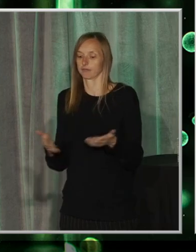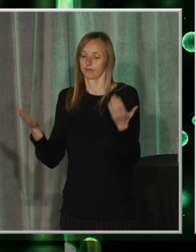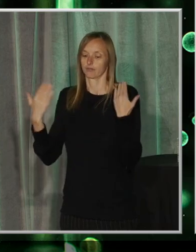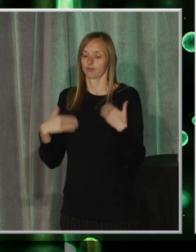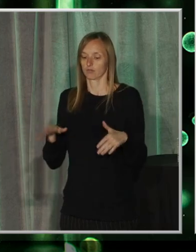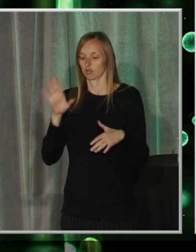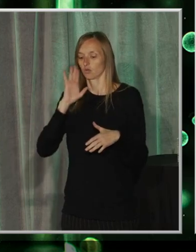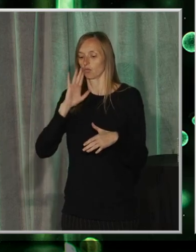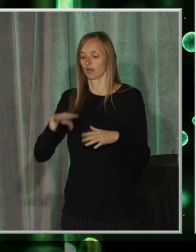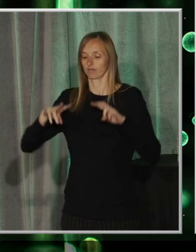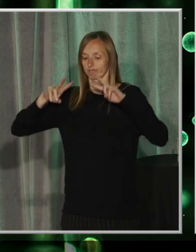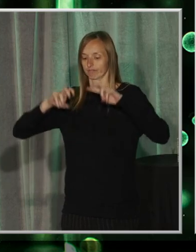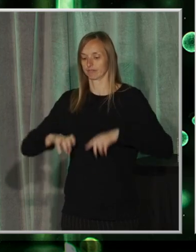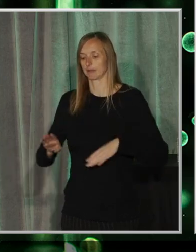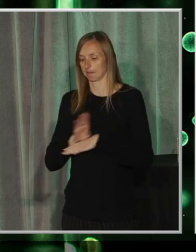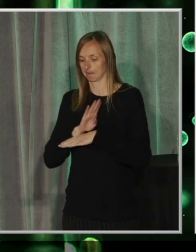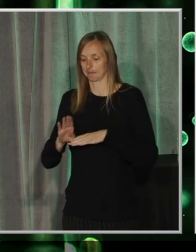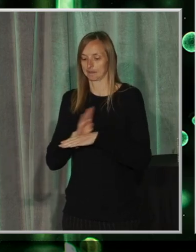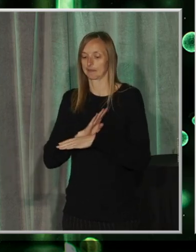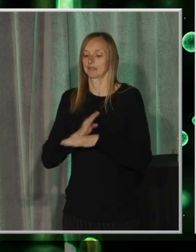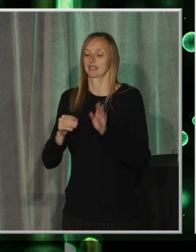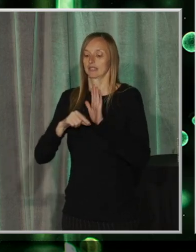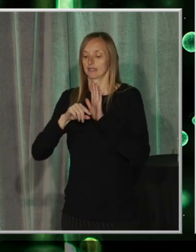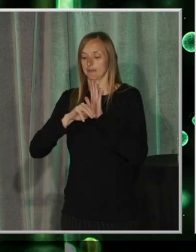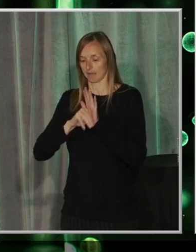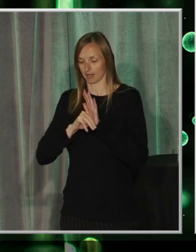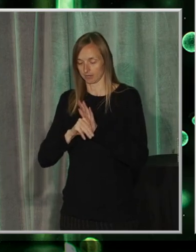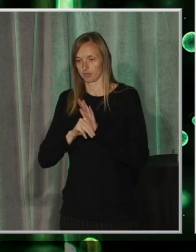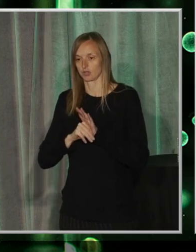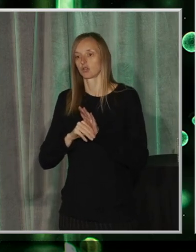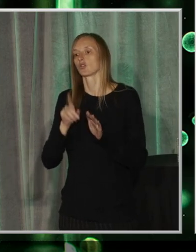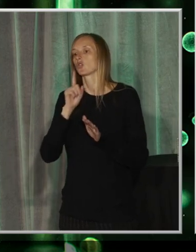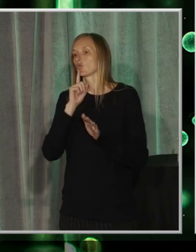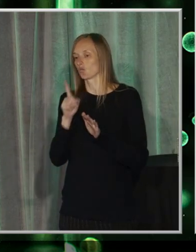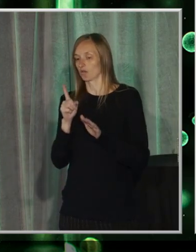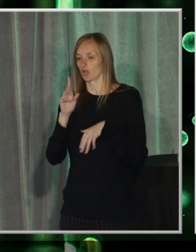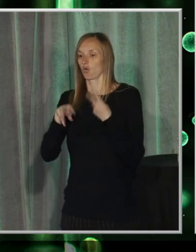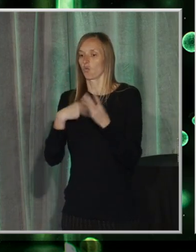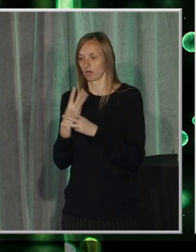will delve into our business model and its real-world implementations.